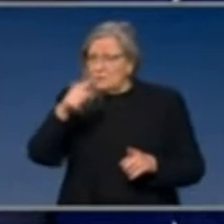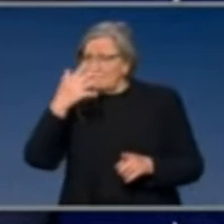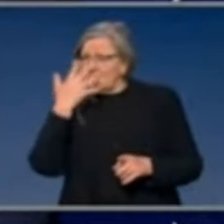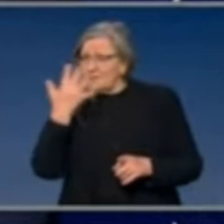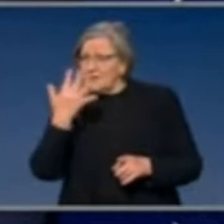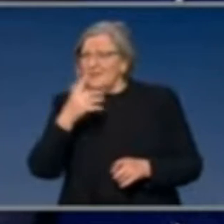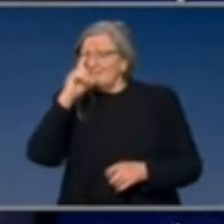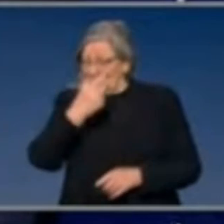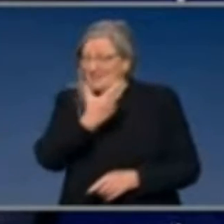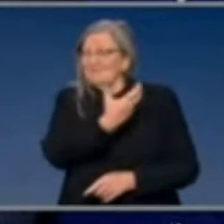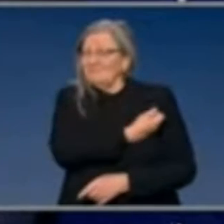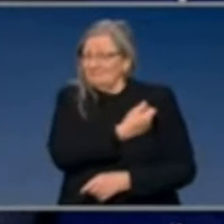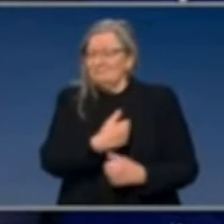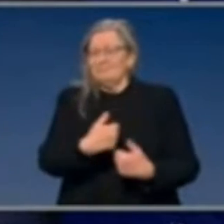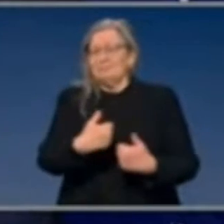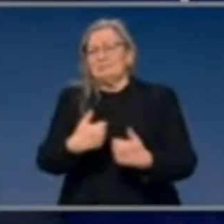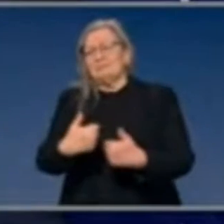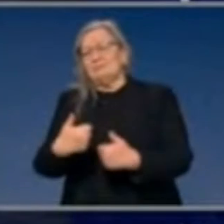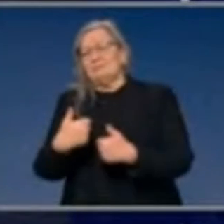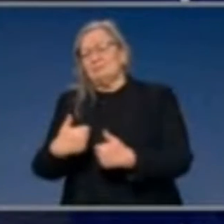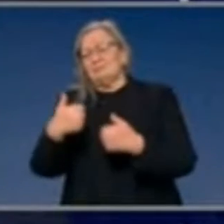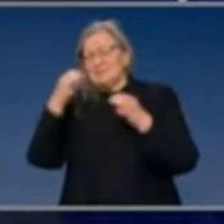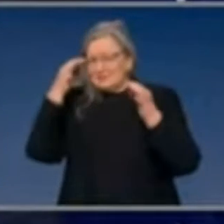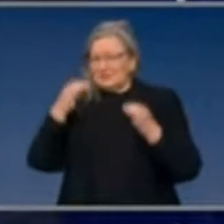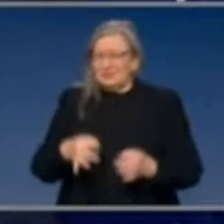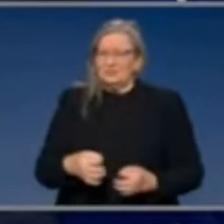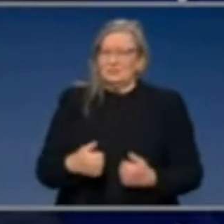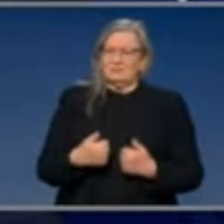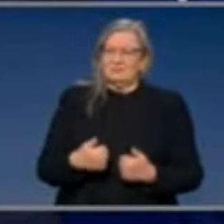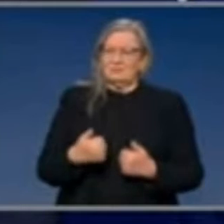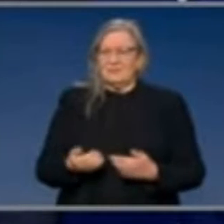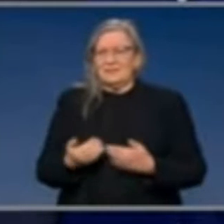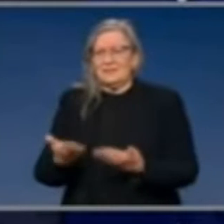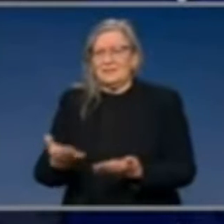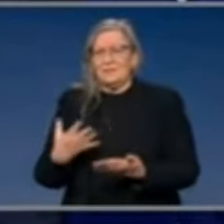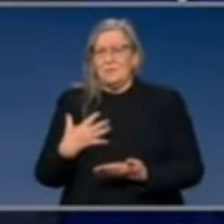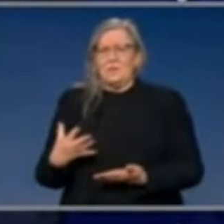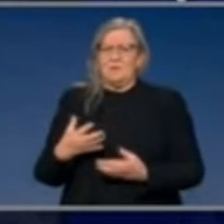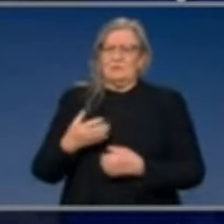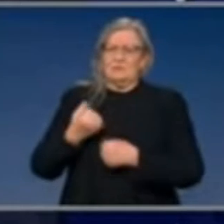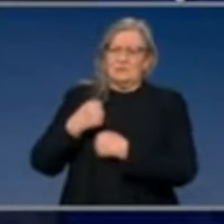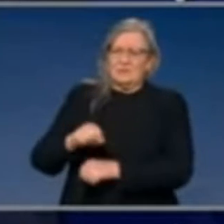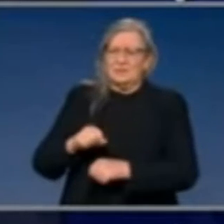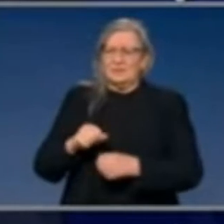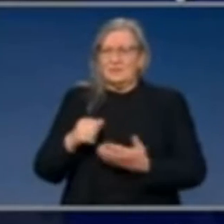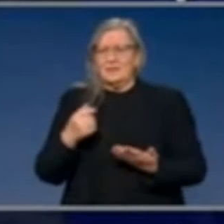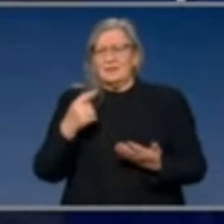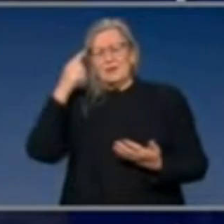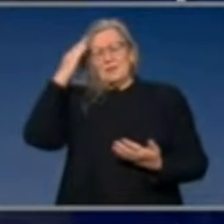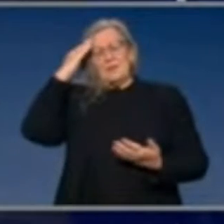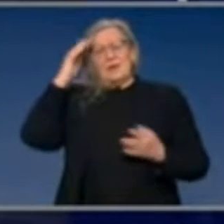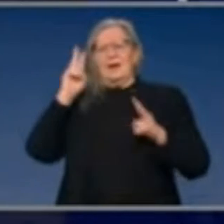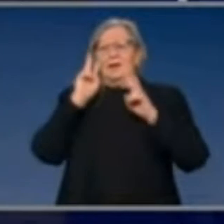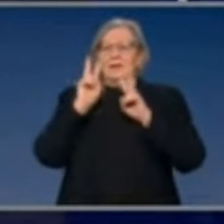important decision, and it really provides that extra protection and peace of mind to kids, to